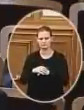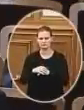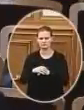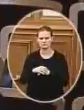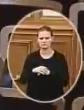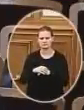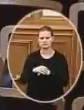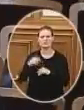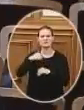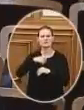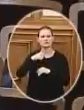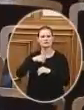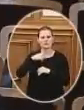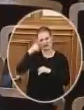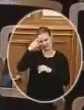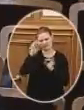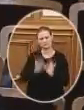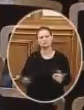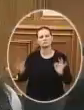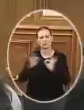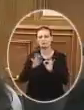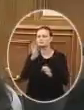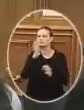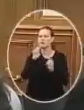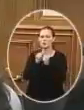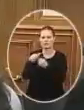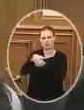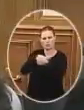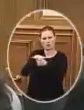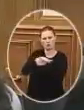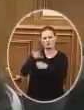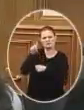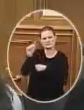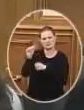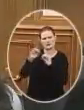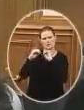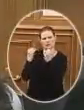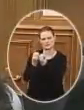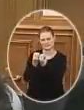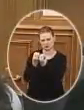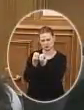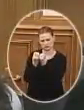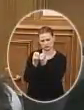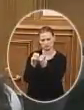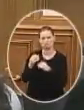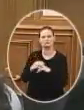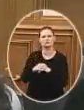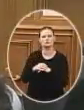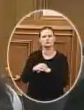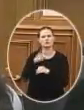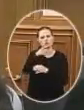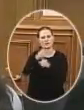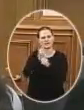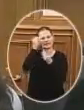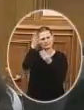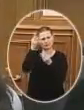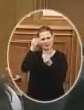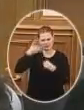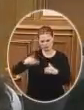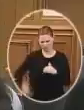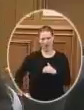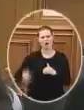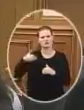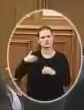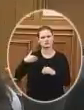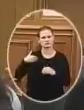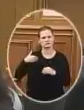collaborate with local disability organizations and their constituents, so there can be some information from within rather than just